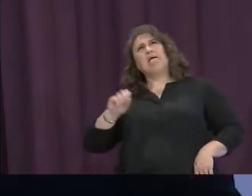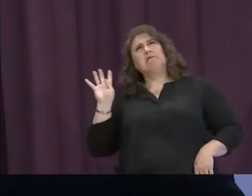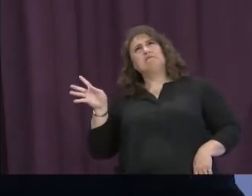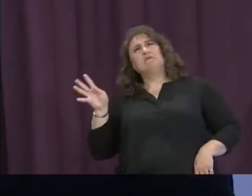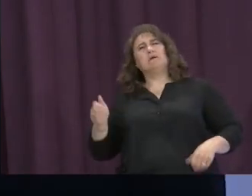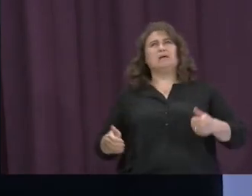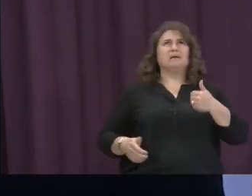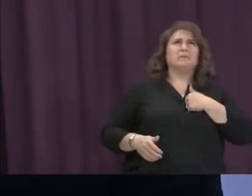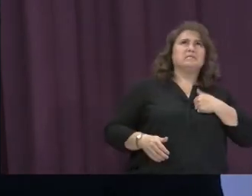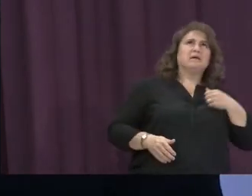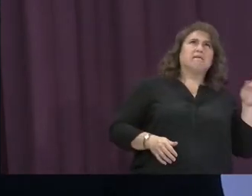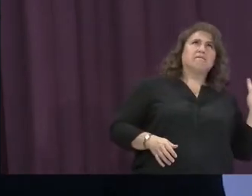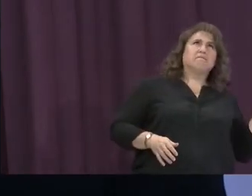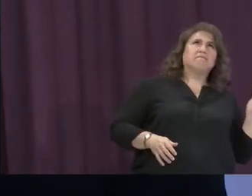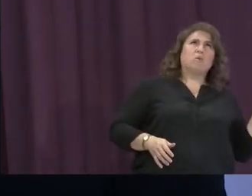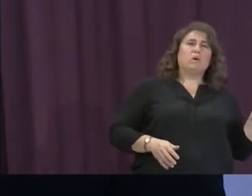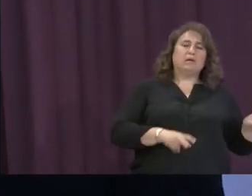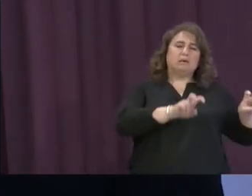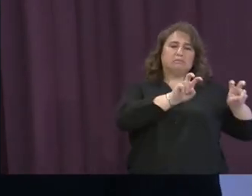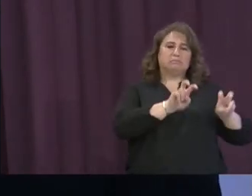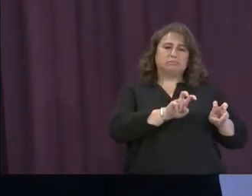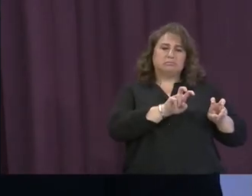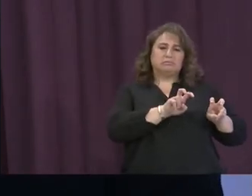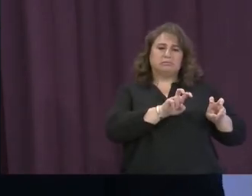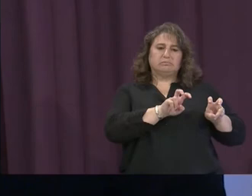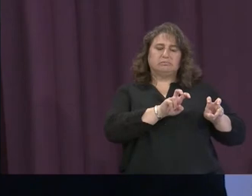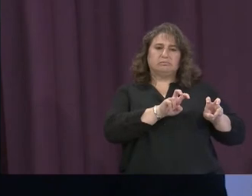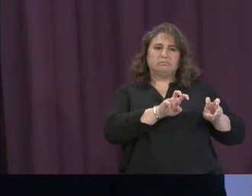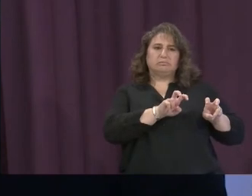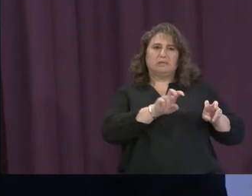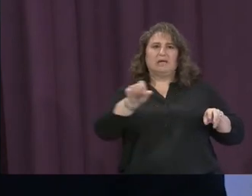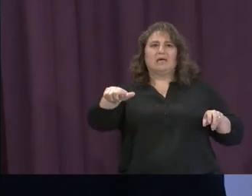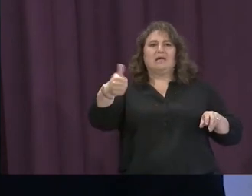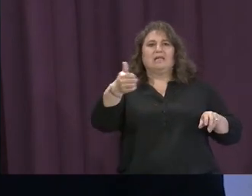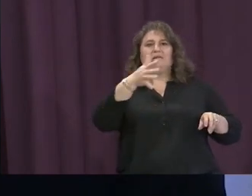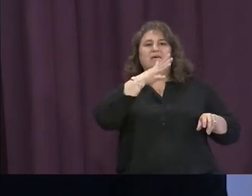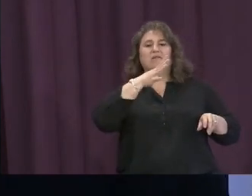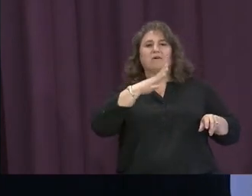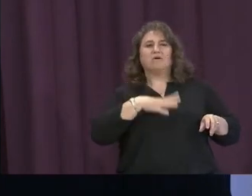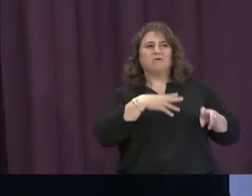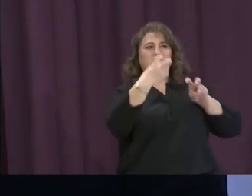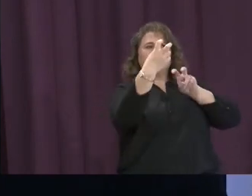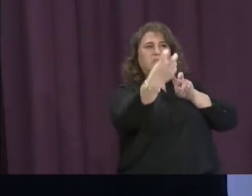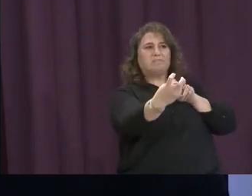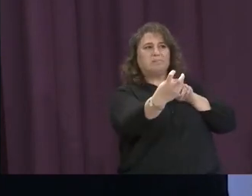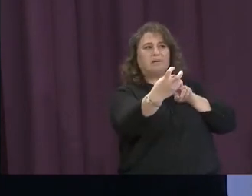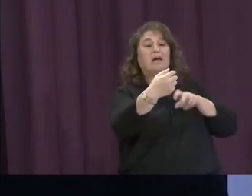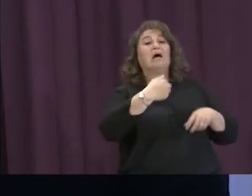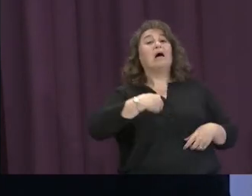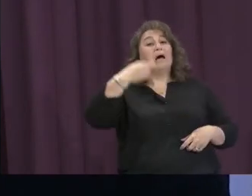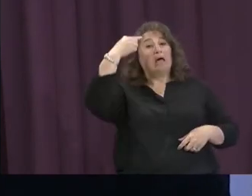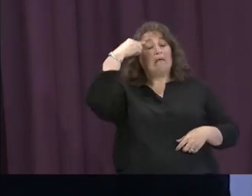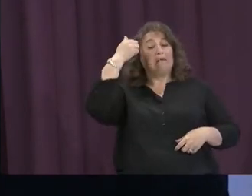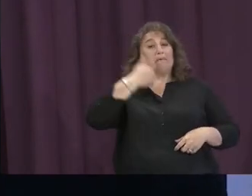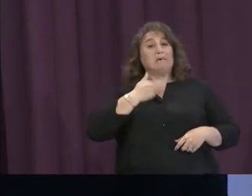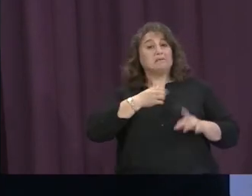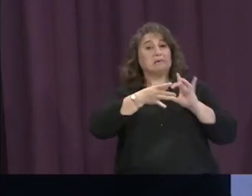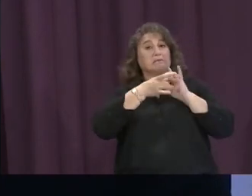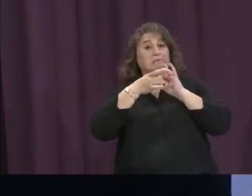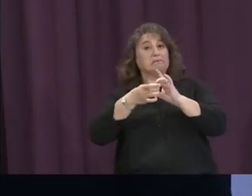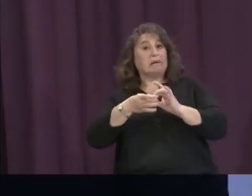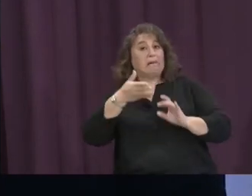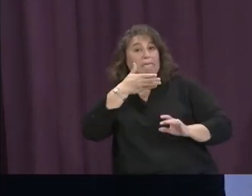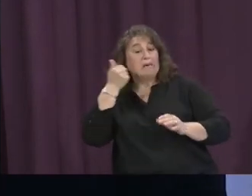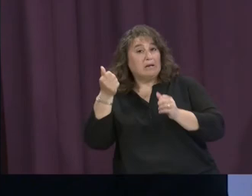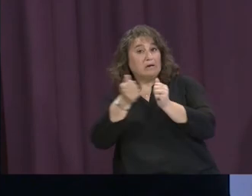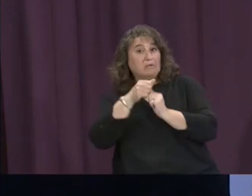in my 40s when this occurred, and she looked at me and said, I think I can relate to the kids better